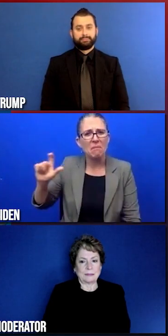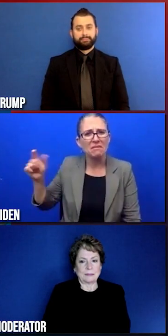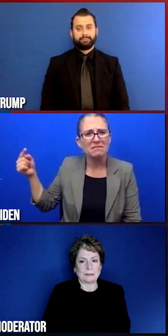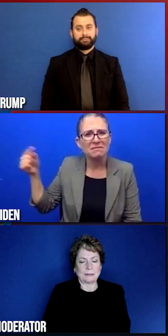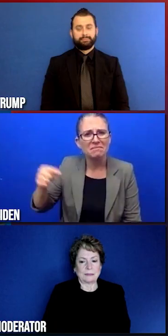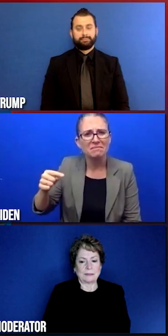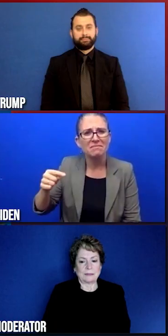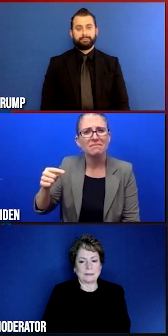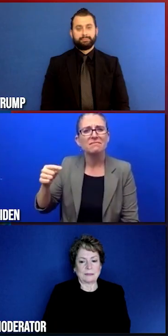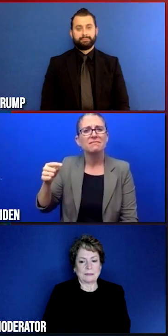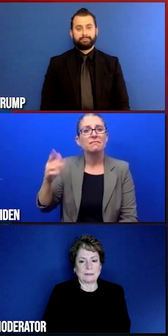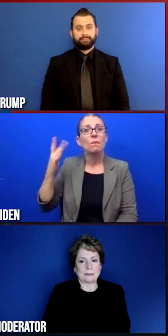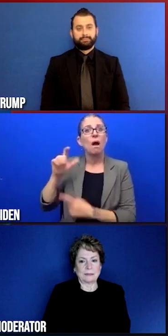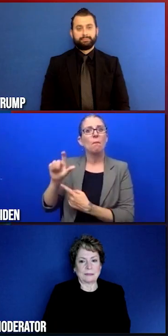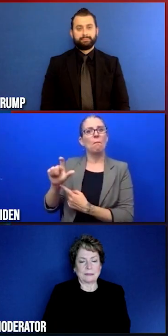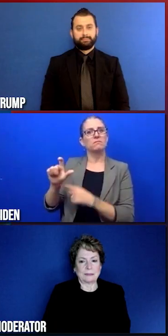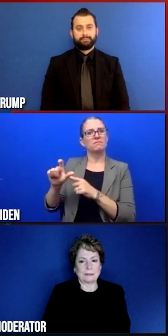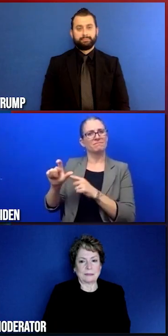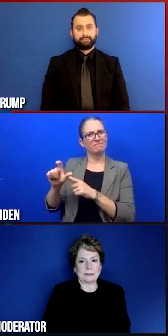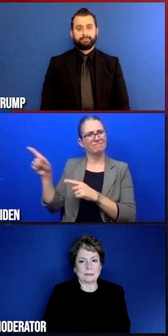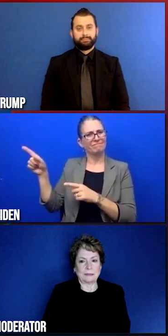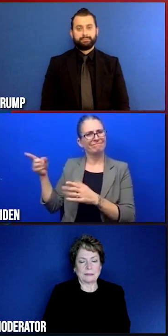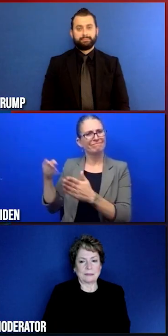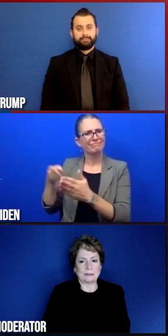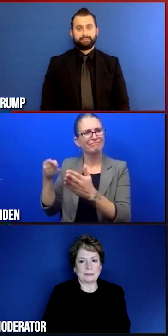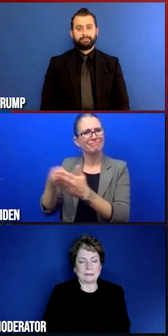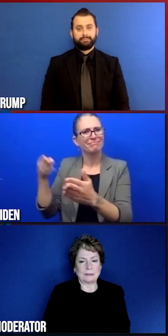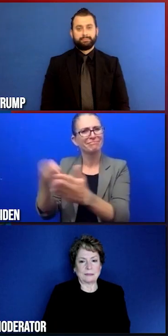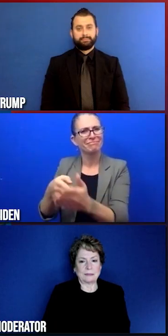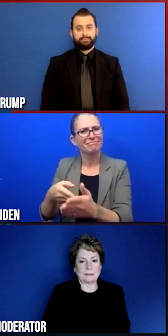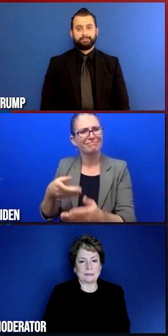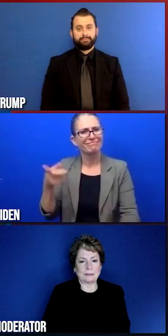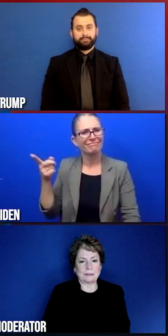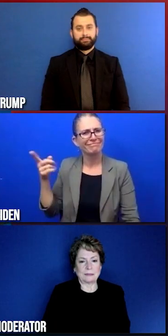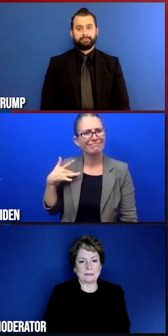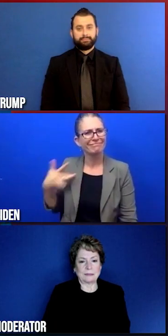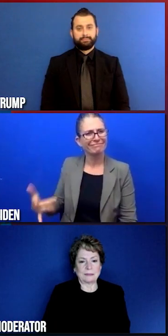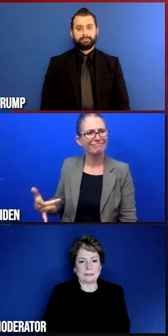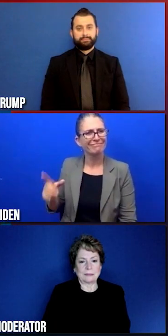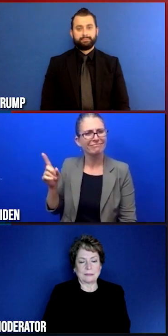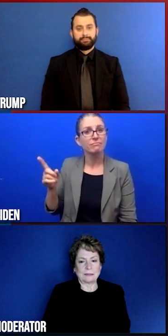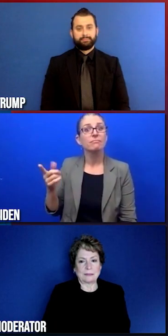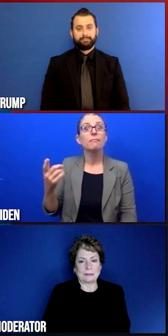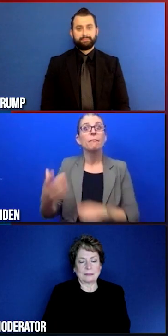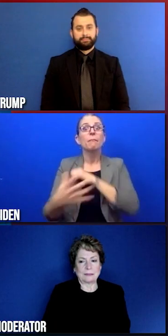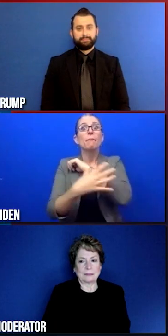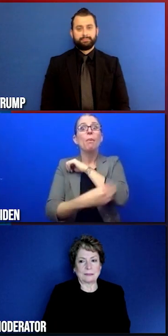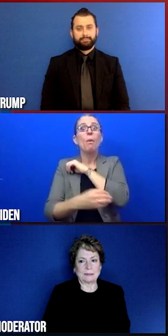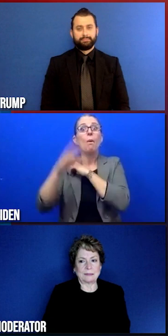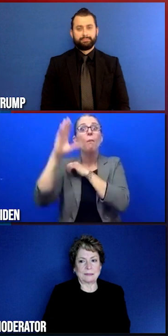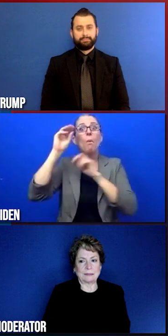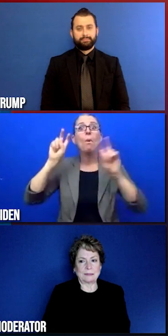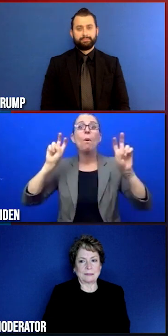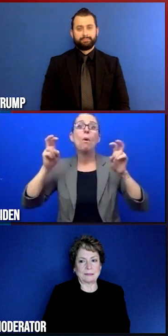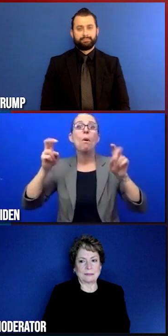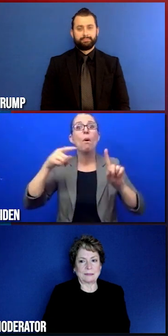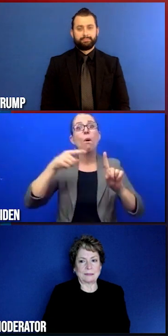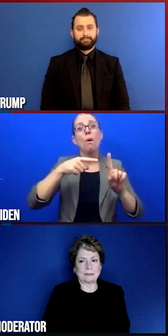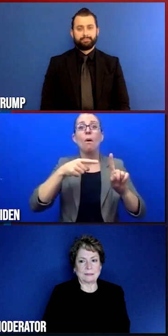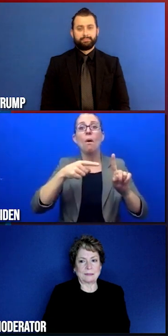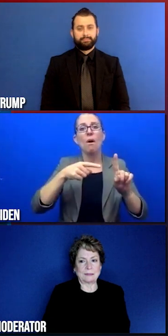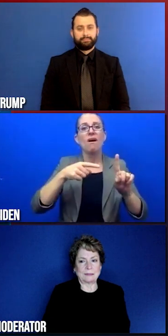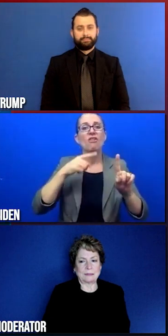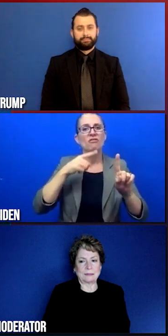board. He says about the poor boys, last time we were on stage here, he said, I told them to stand down and stand ready. Come